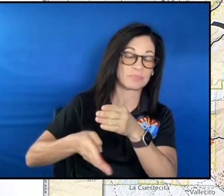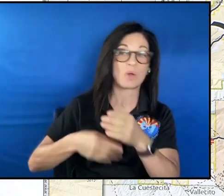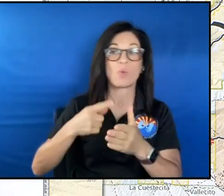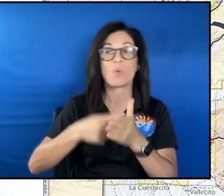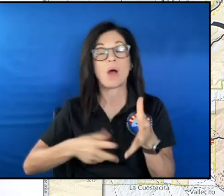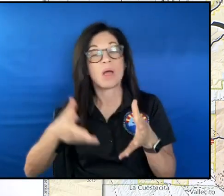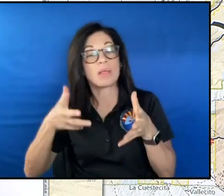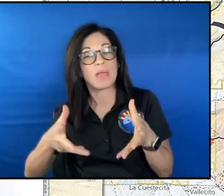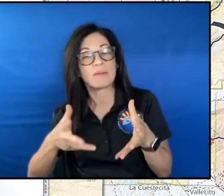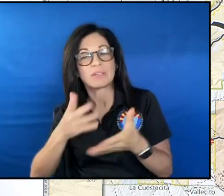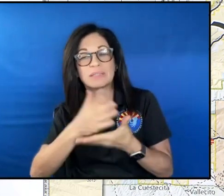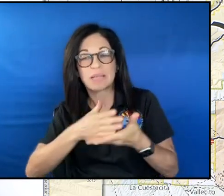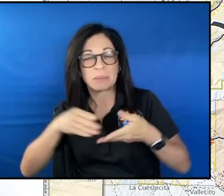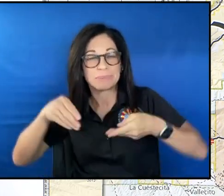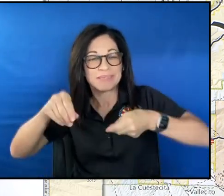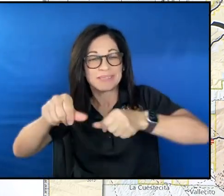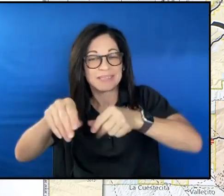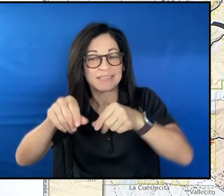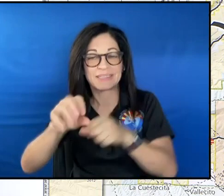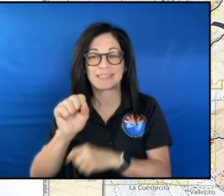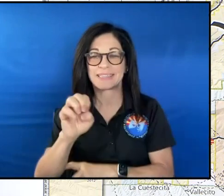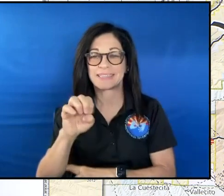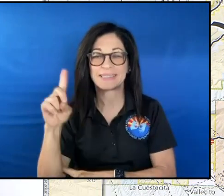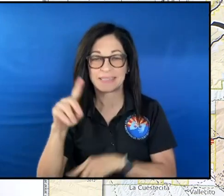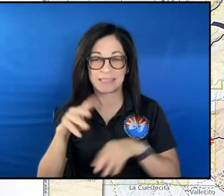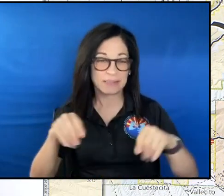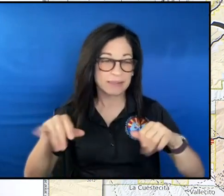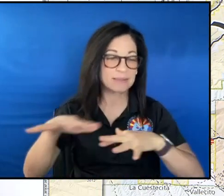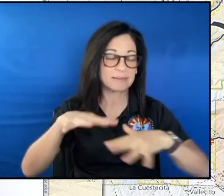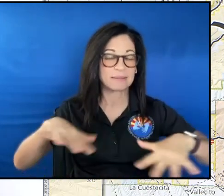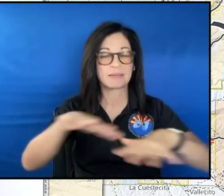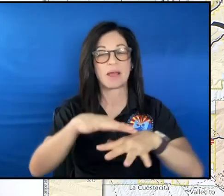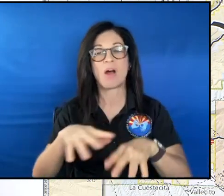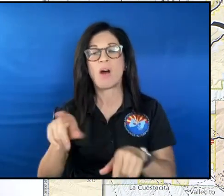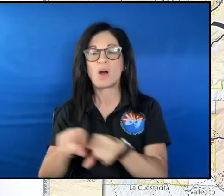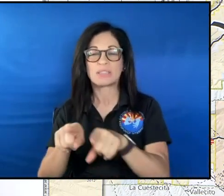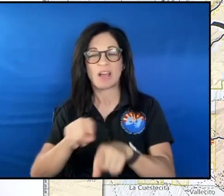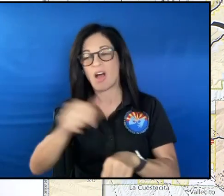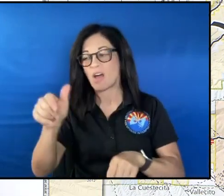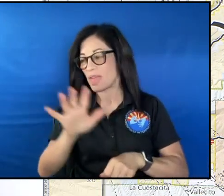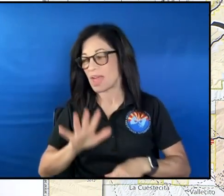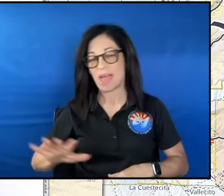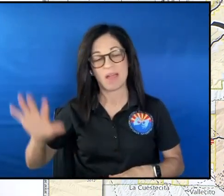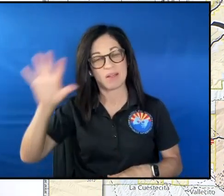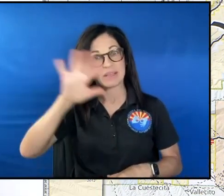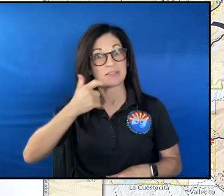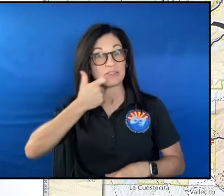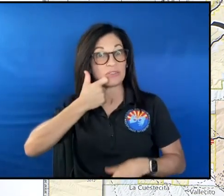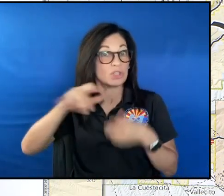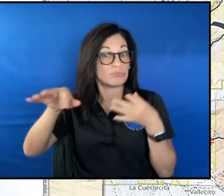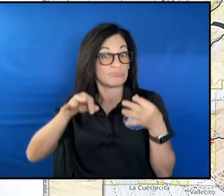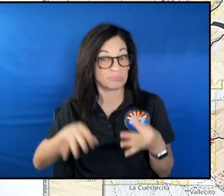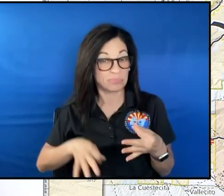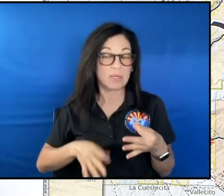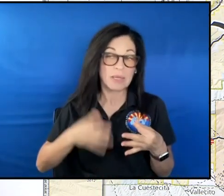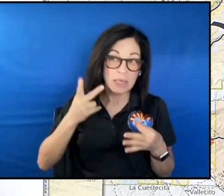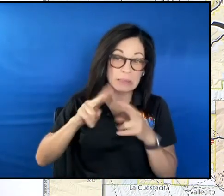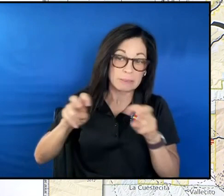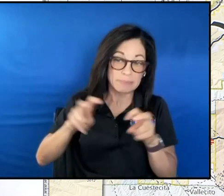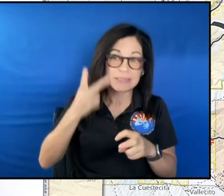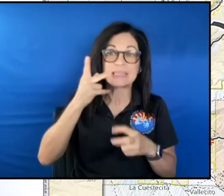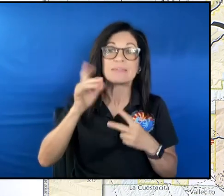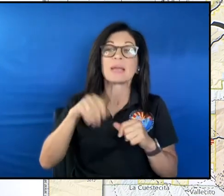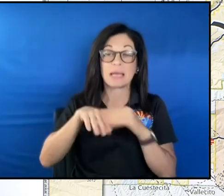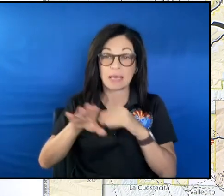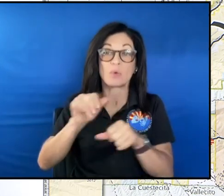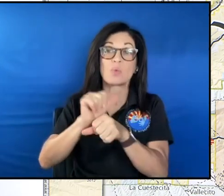some seeding there. And then all the other areas that I just discussed, you know, they're going to try to assess see if they could get in there to do some work. And if they can,